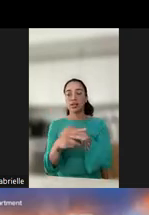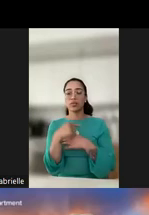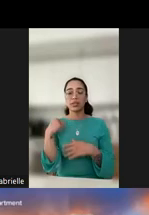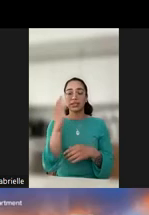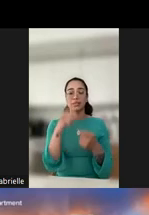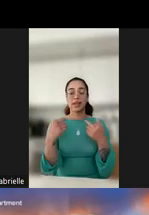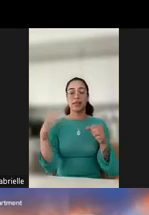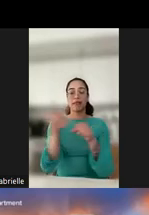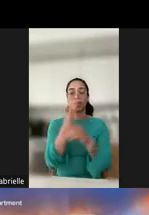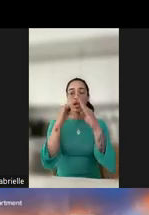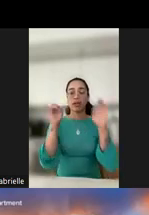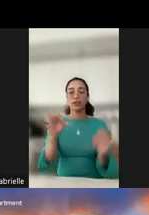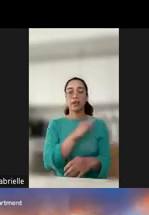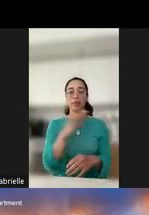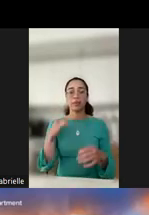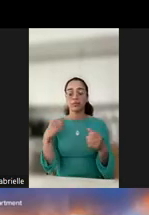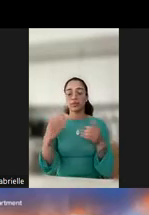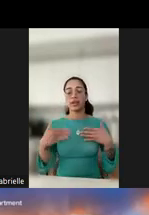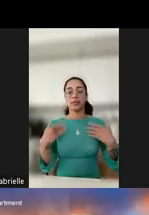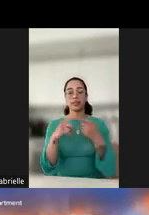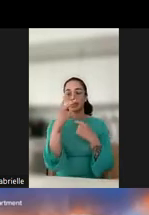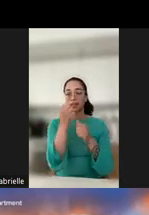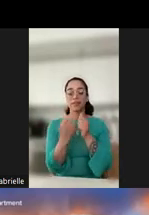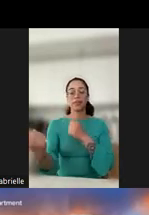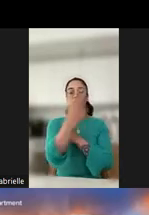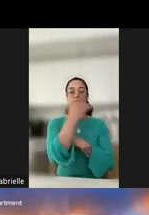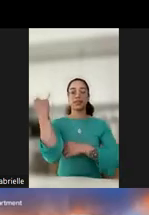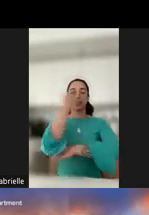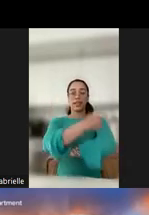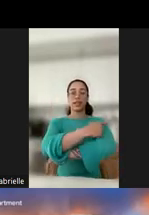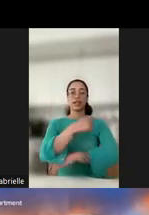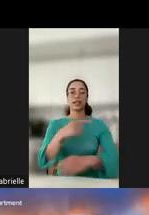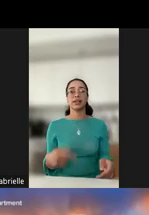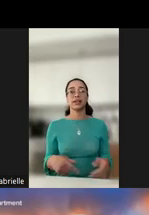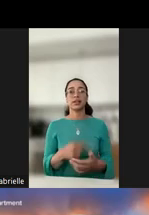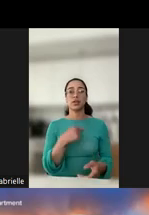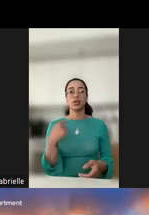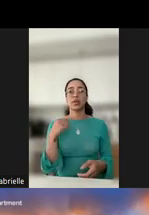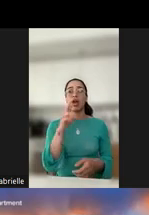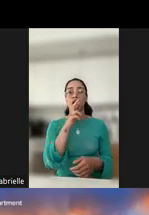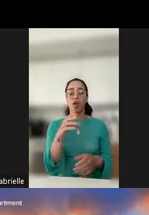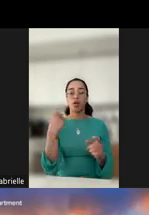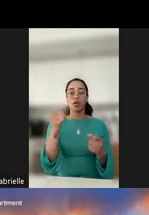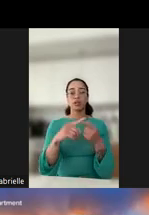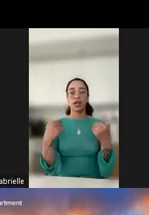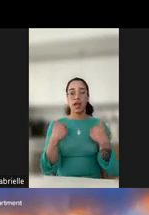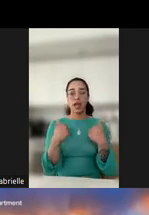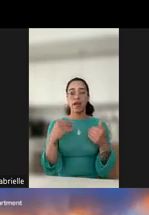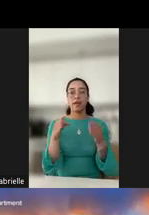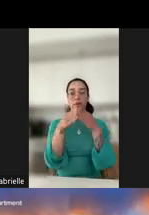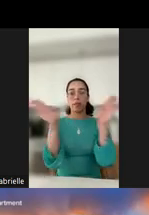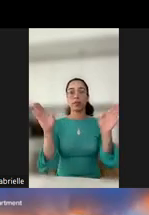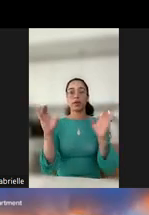of members. I'm so happy to see everyone here today. We are going to have public comment 2 times on the agenda